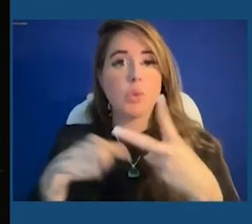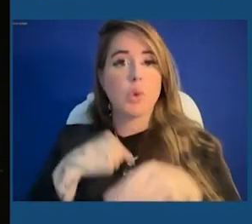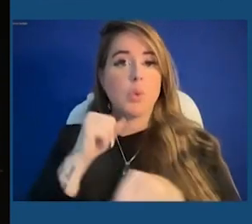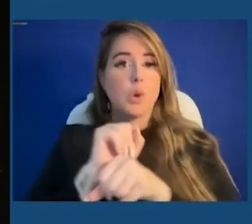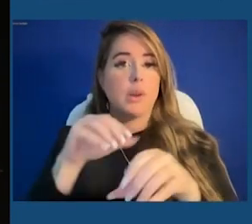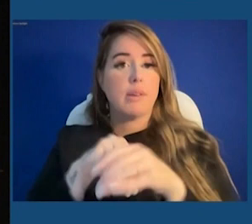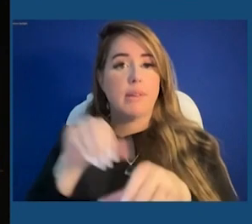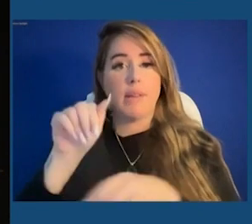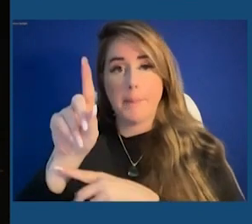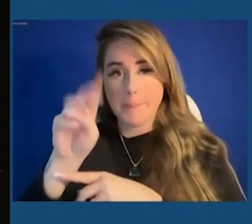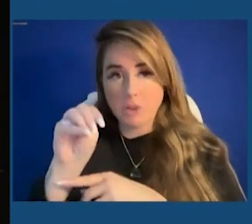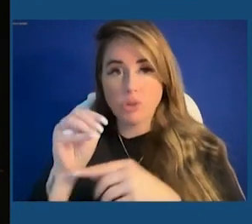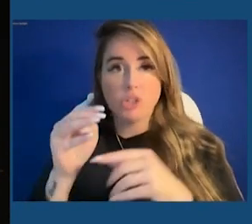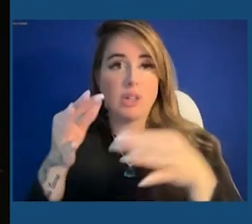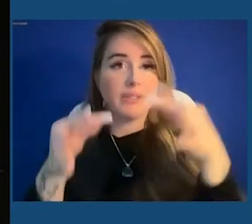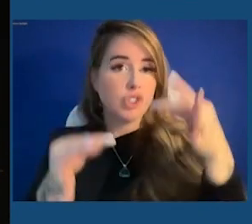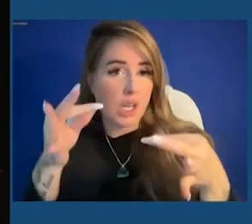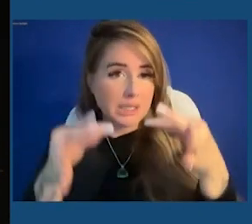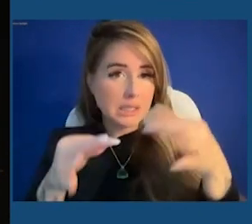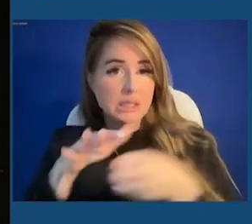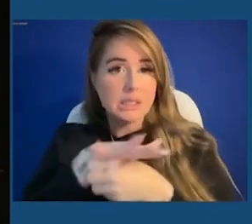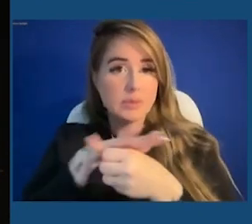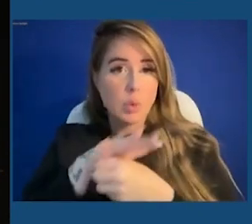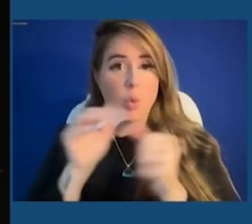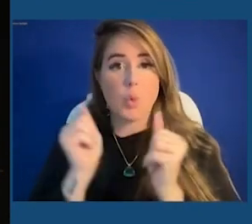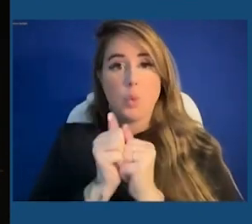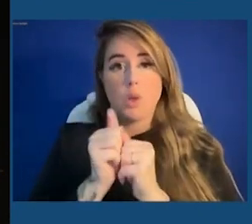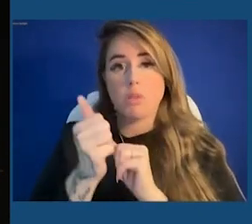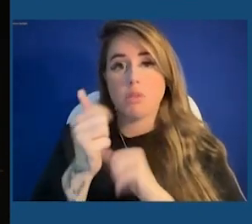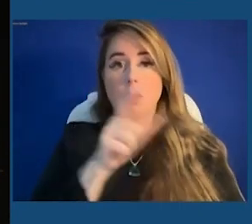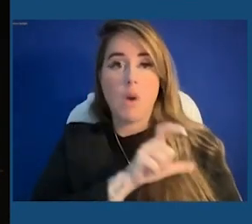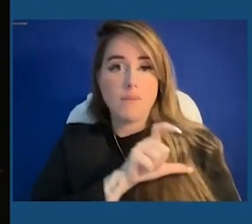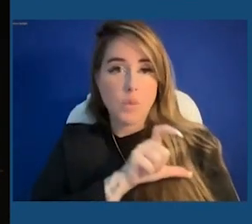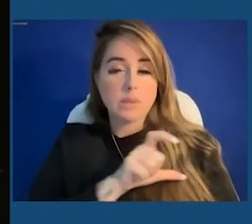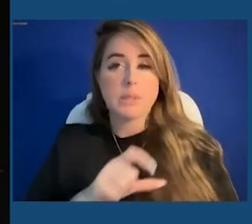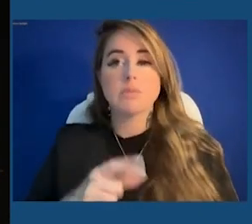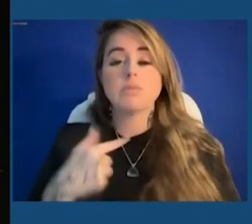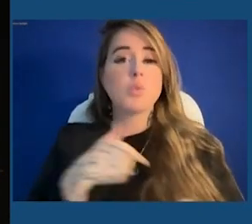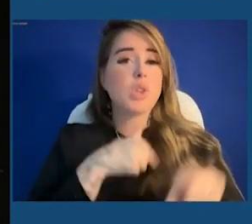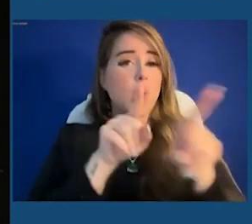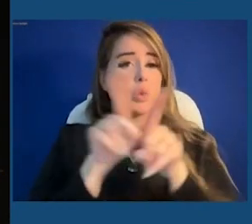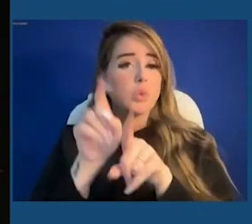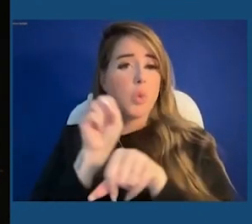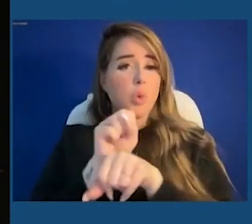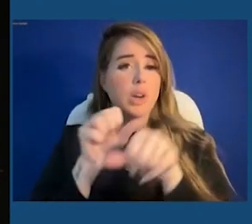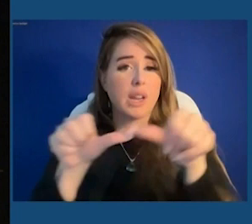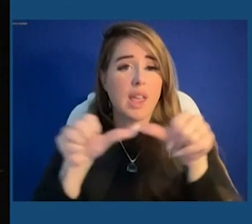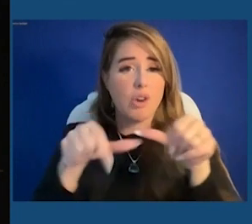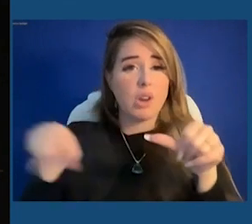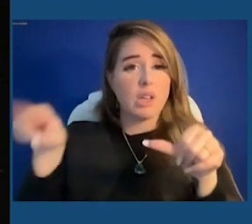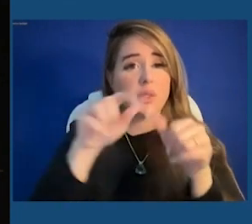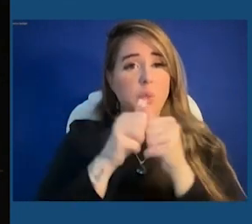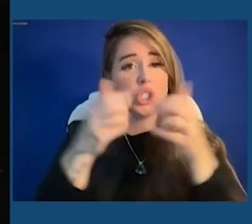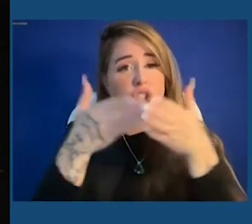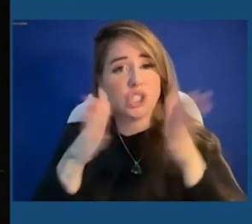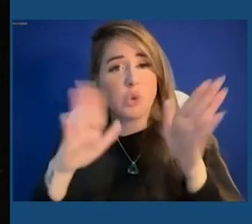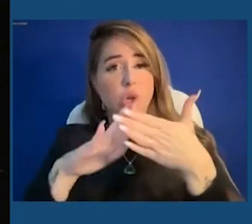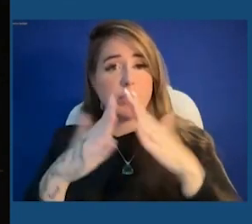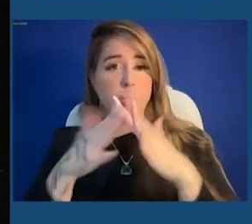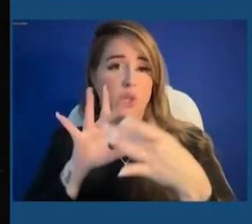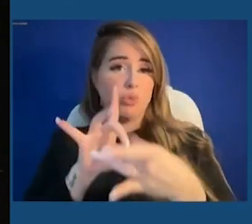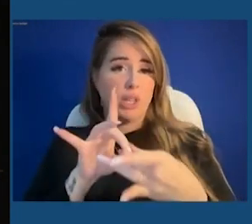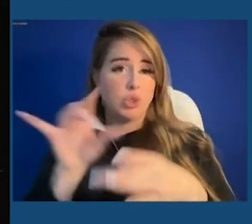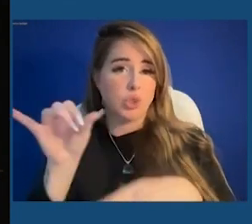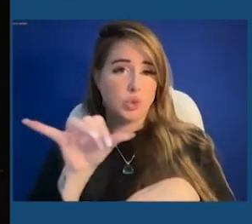administration of justice sector with law enforcement. And we also work in areas of general community relations. And